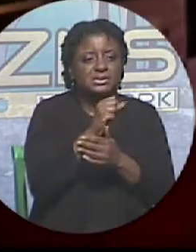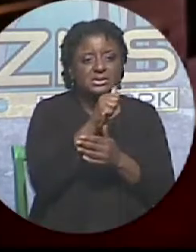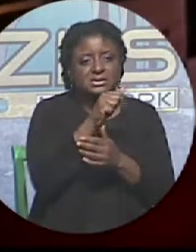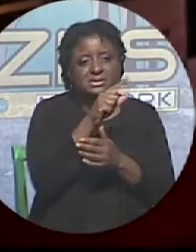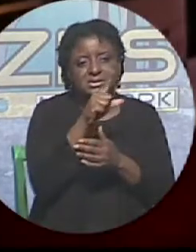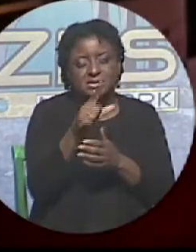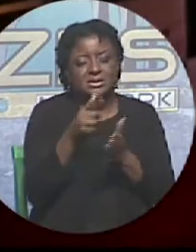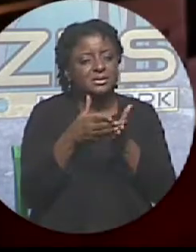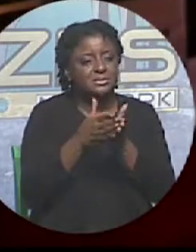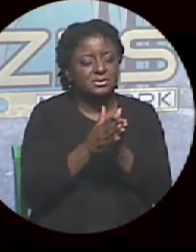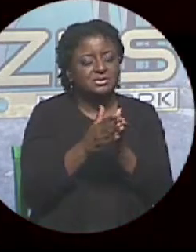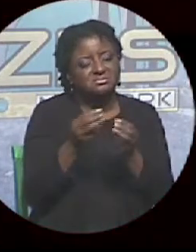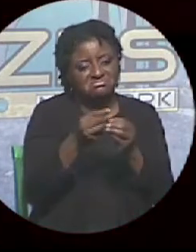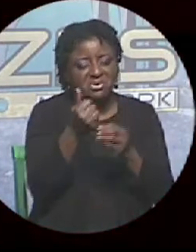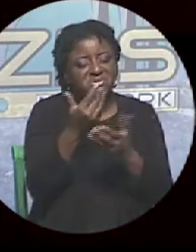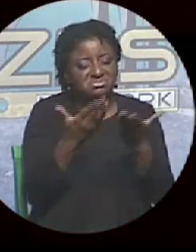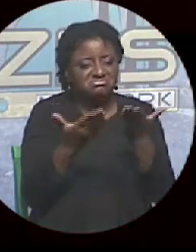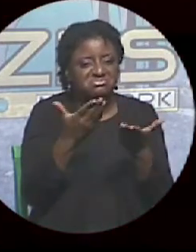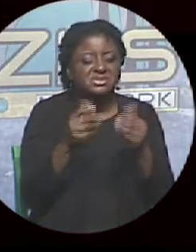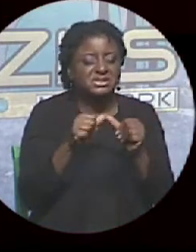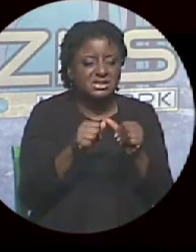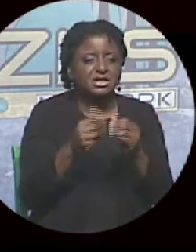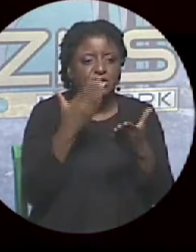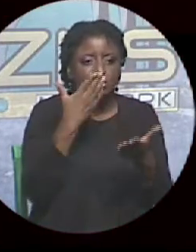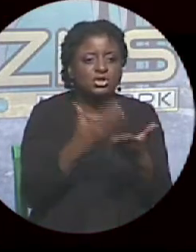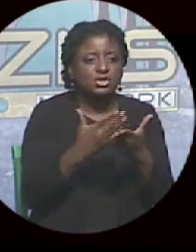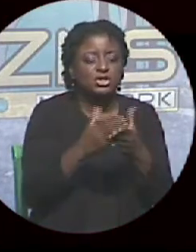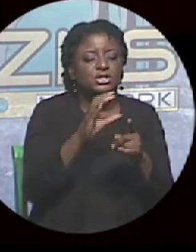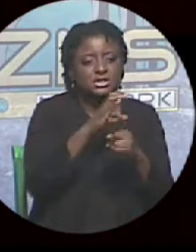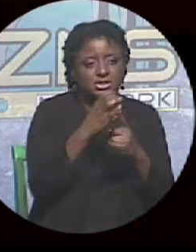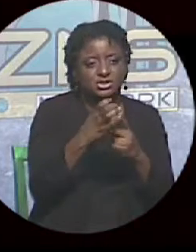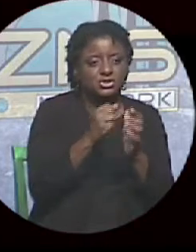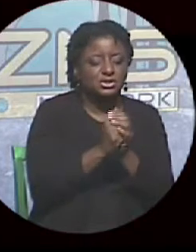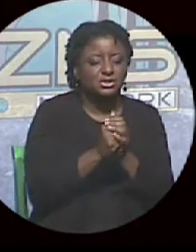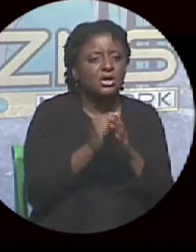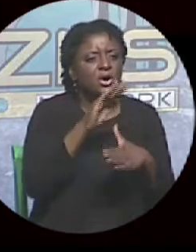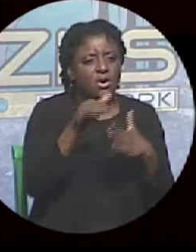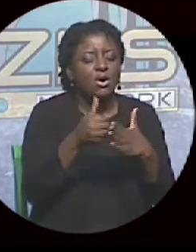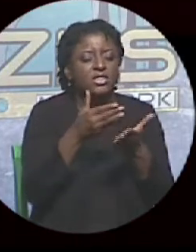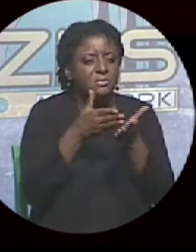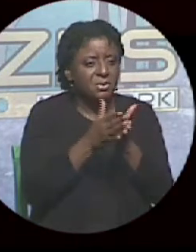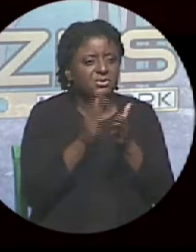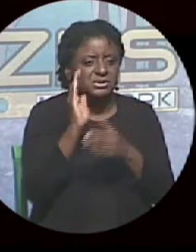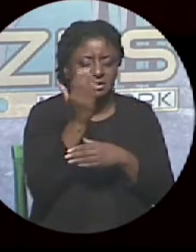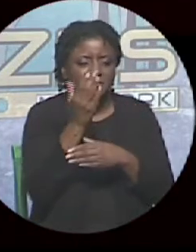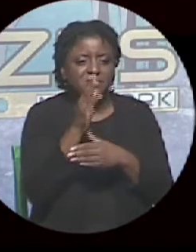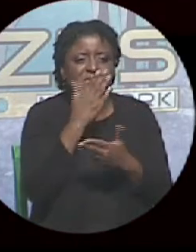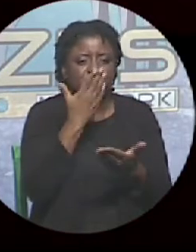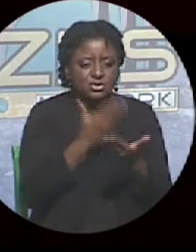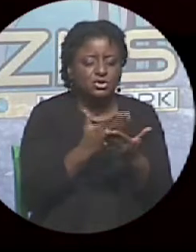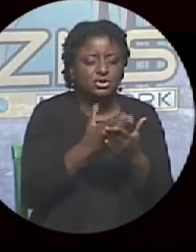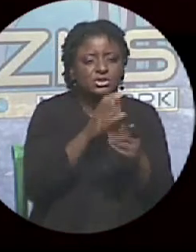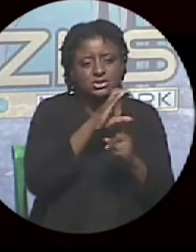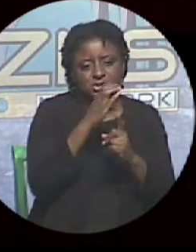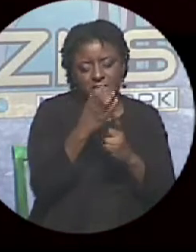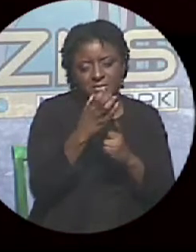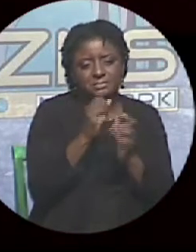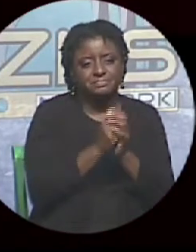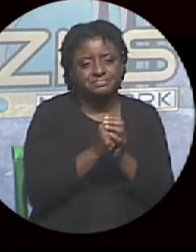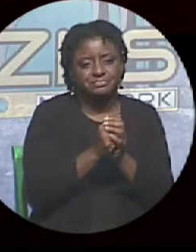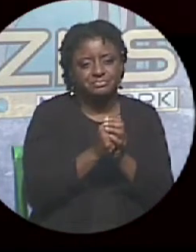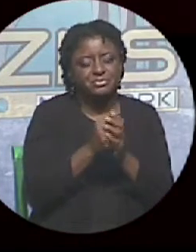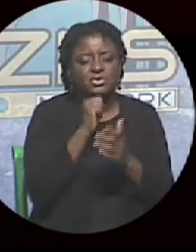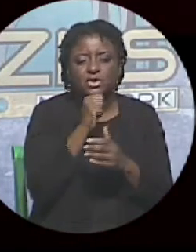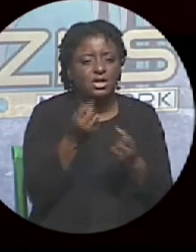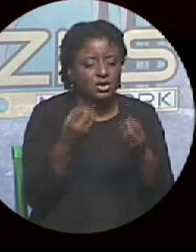them may still be in good shape. I spoke to Eugene Marie, and all the boats seem to be in pretty good shape, you know, not much damage. Certainly them